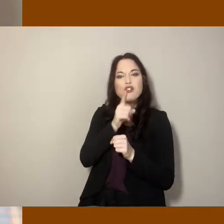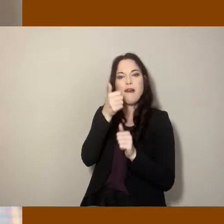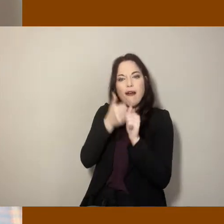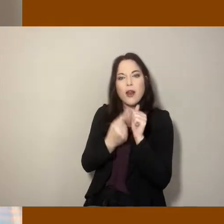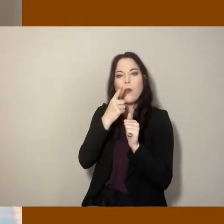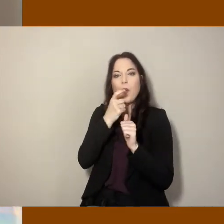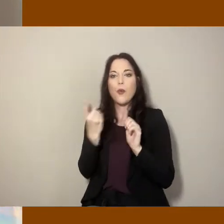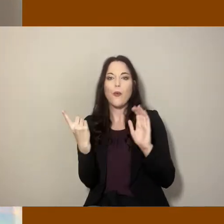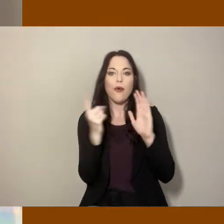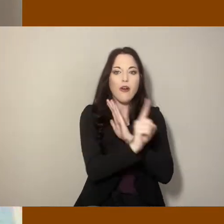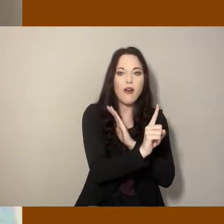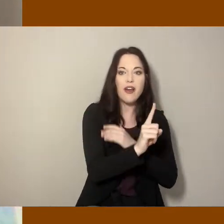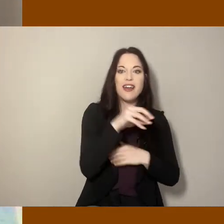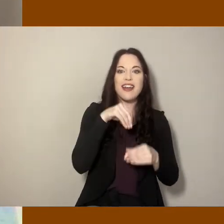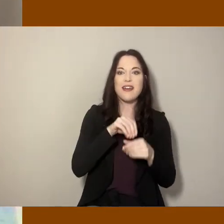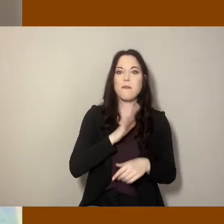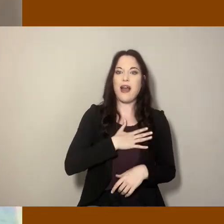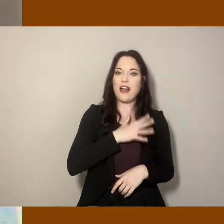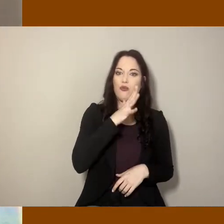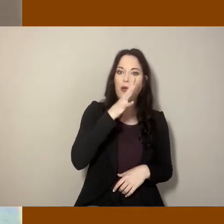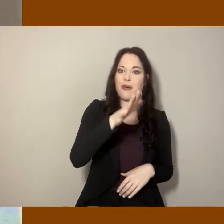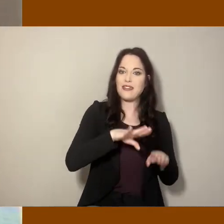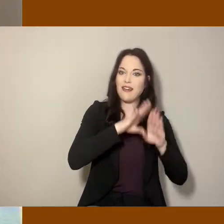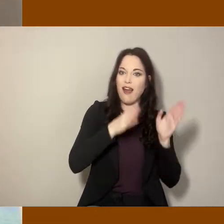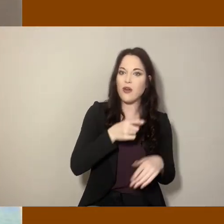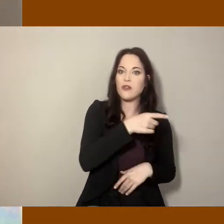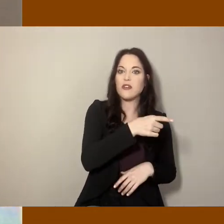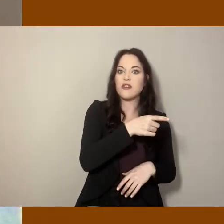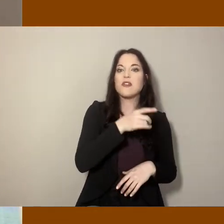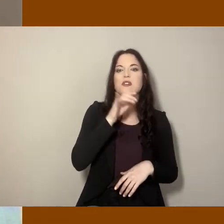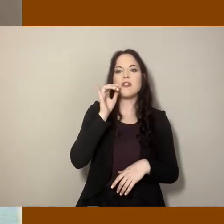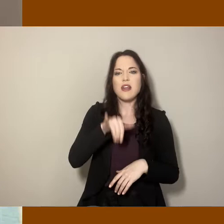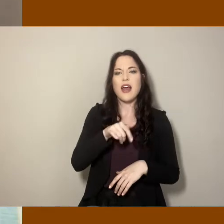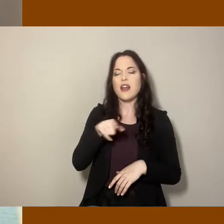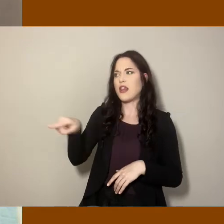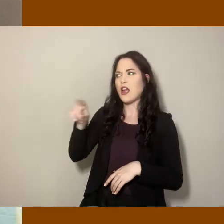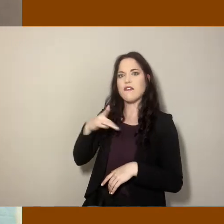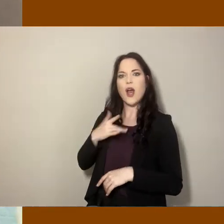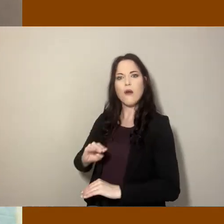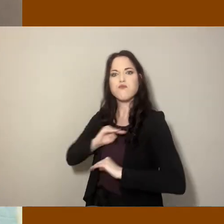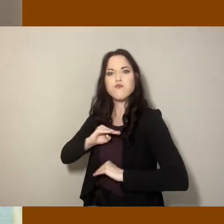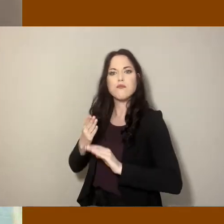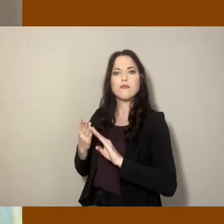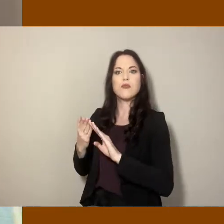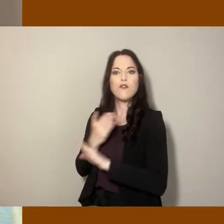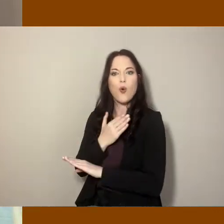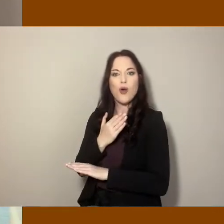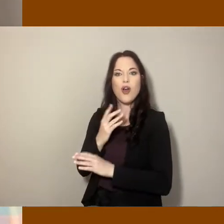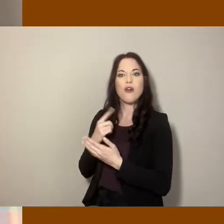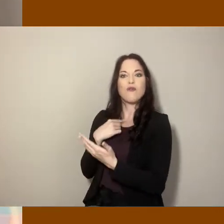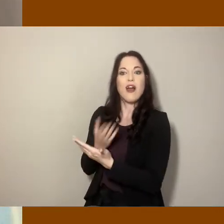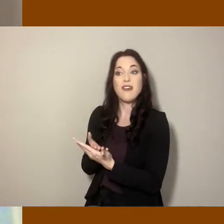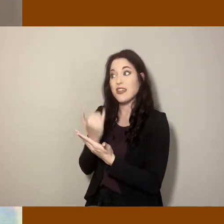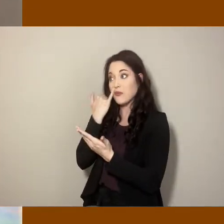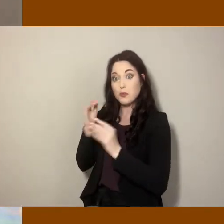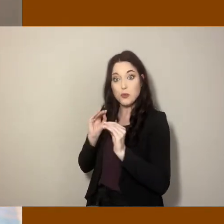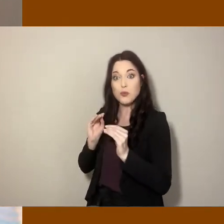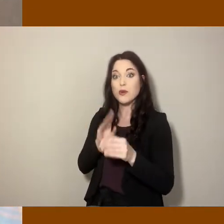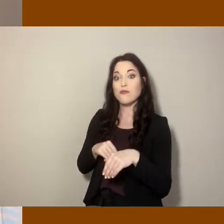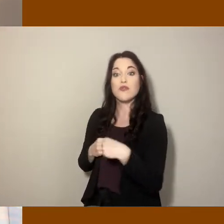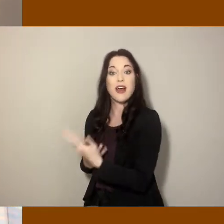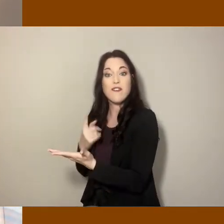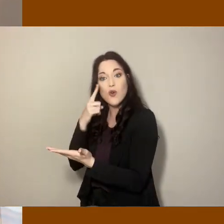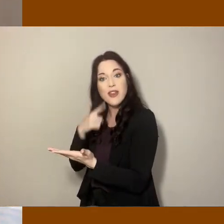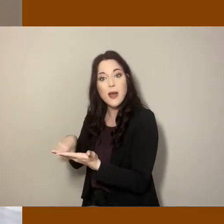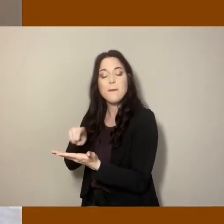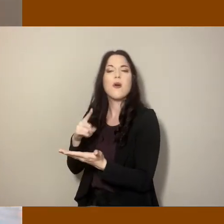anybody coming in had their necessities met. And that was one way she could do that. She always had food in the house. She